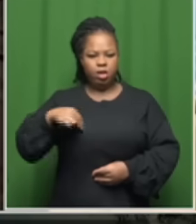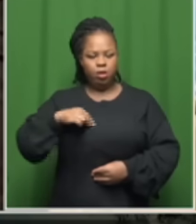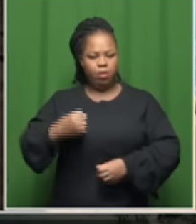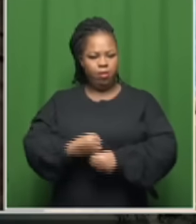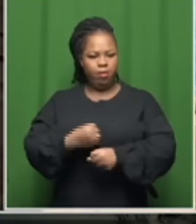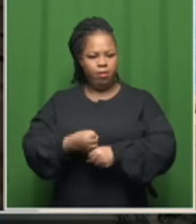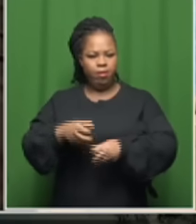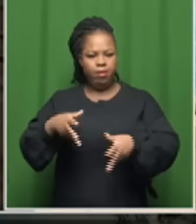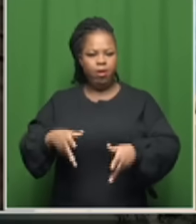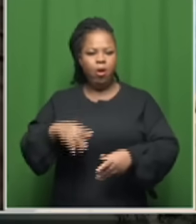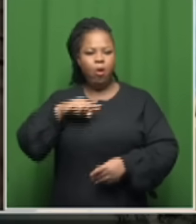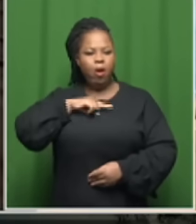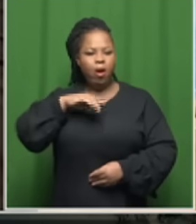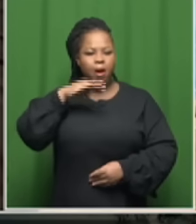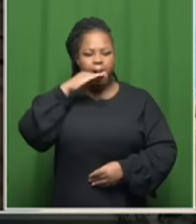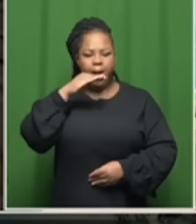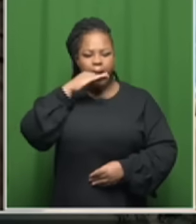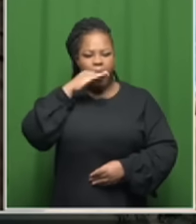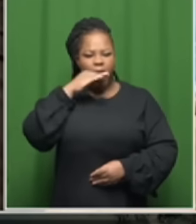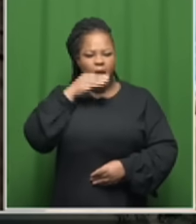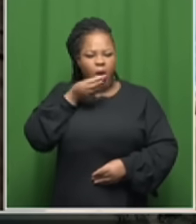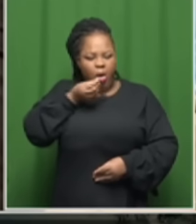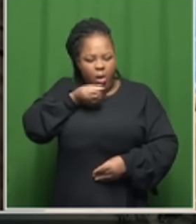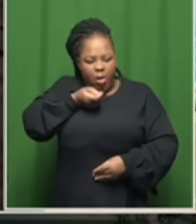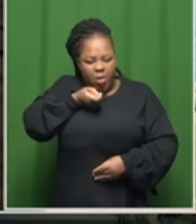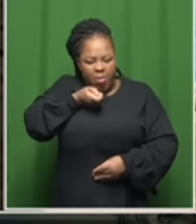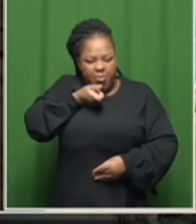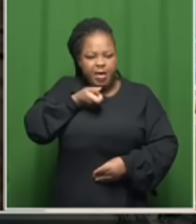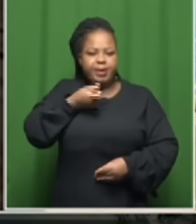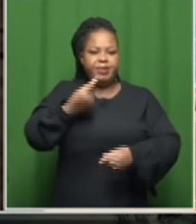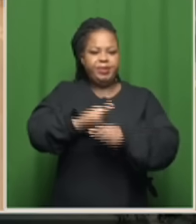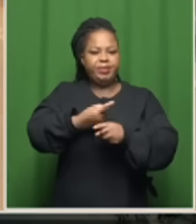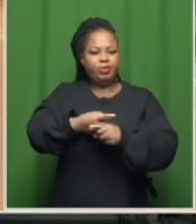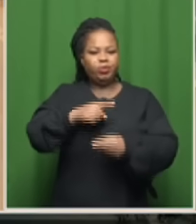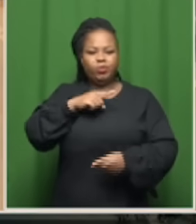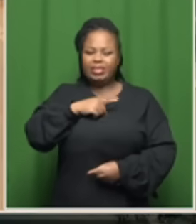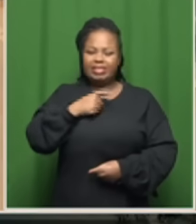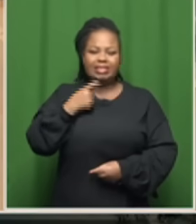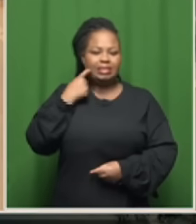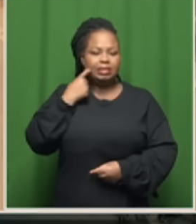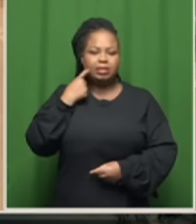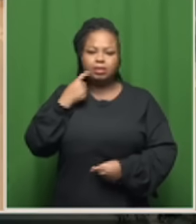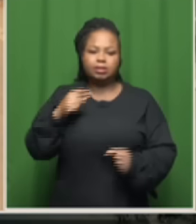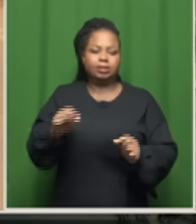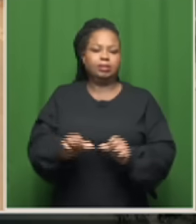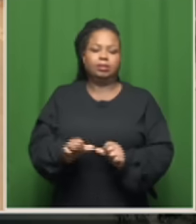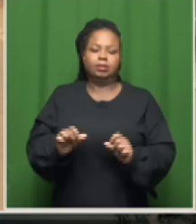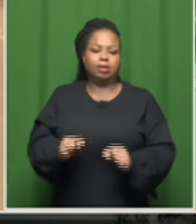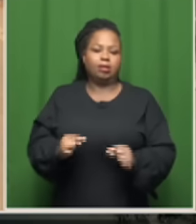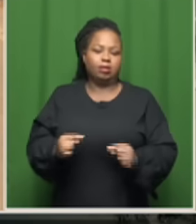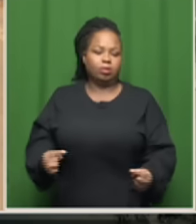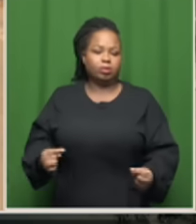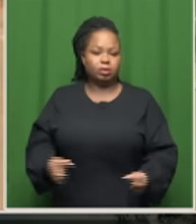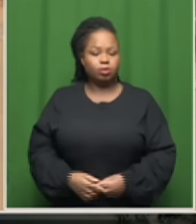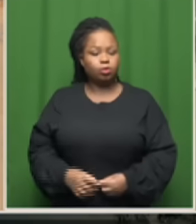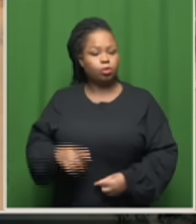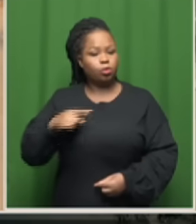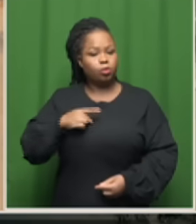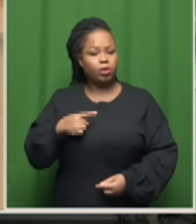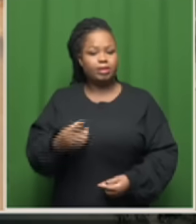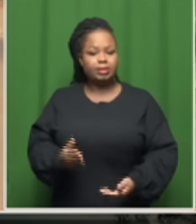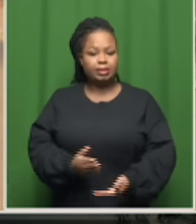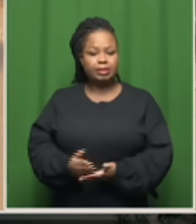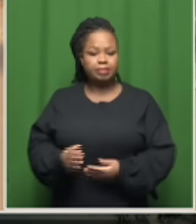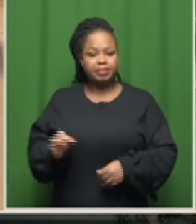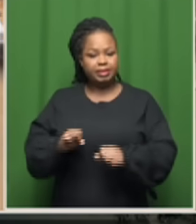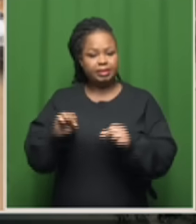other words, the plastics become so small of a particle that it's not easy to measure, that even our treatment system, whether